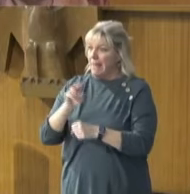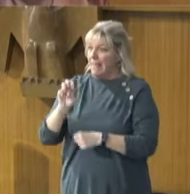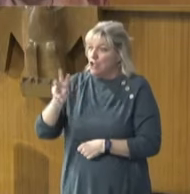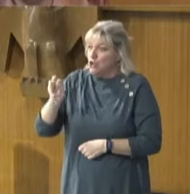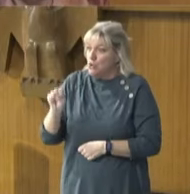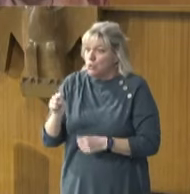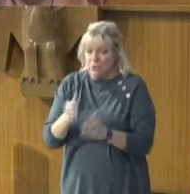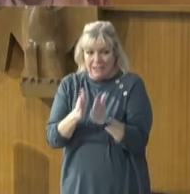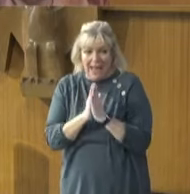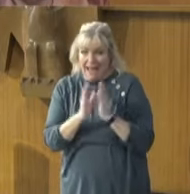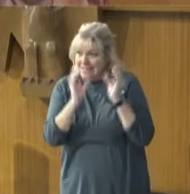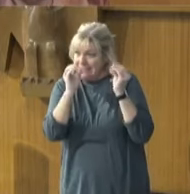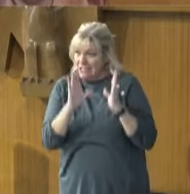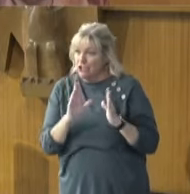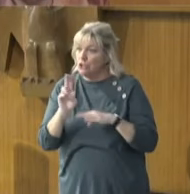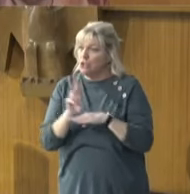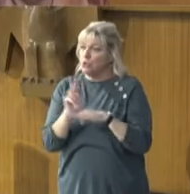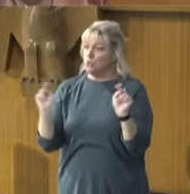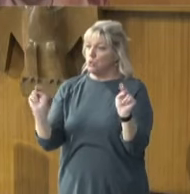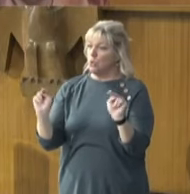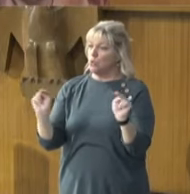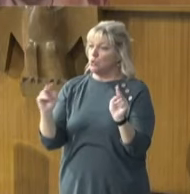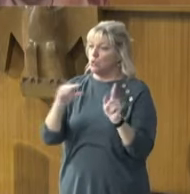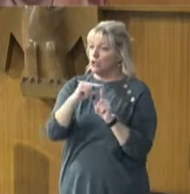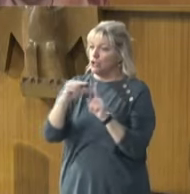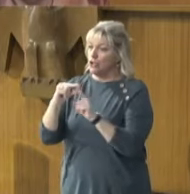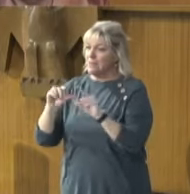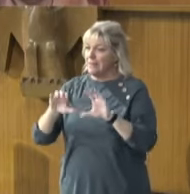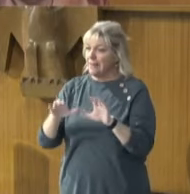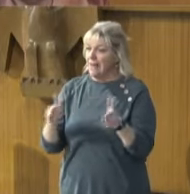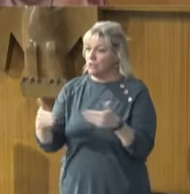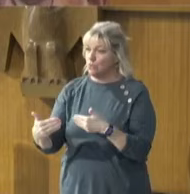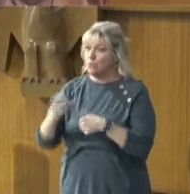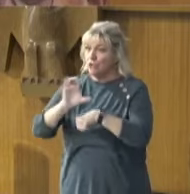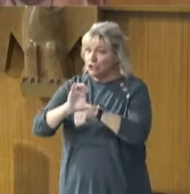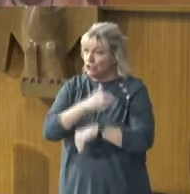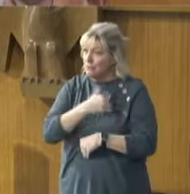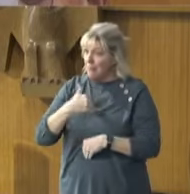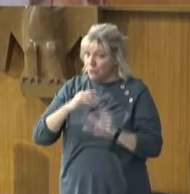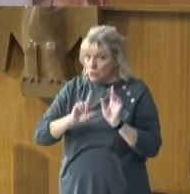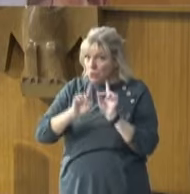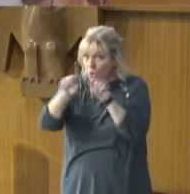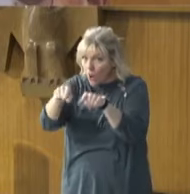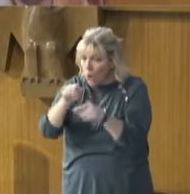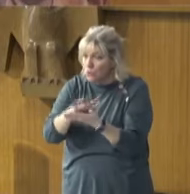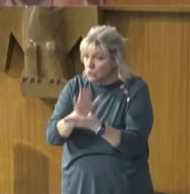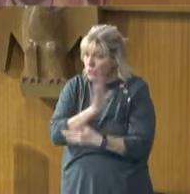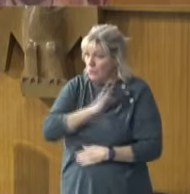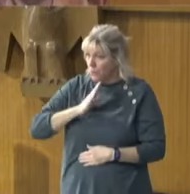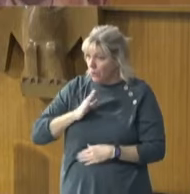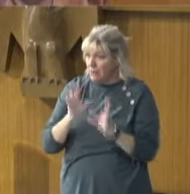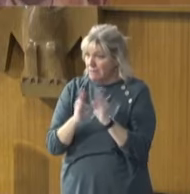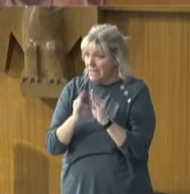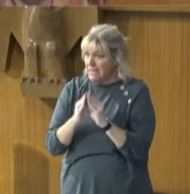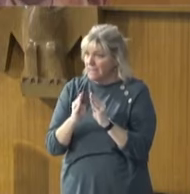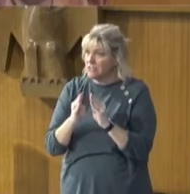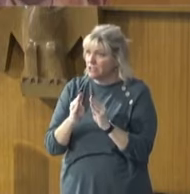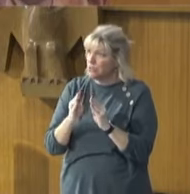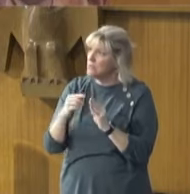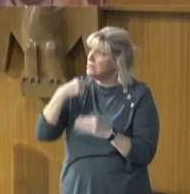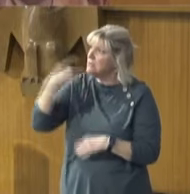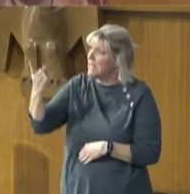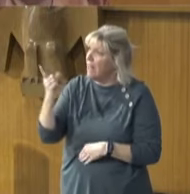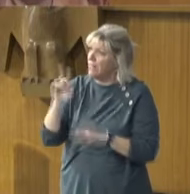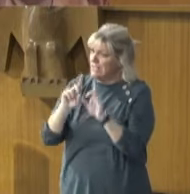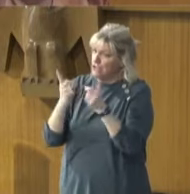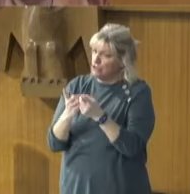use gender neutral terms in the classroom. And church members were able to go to school board meetings to advocate for the district to keep